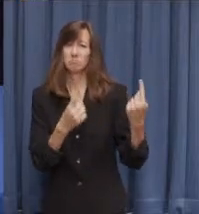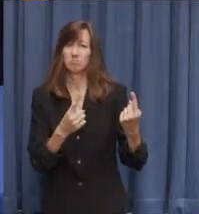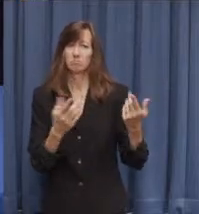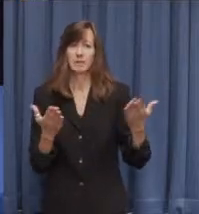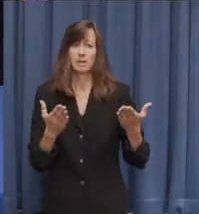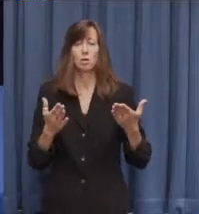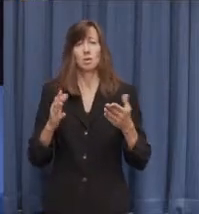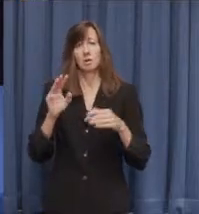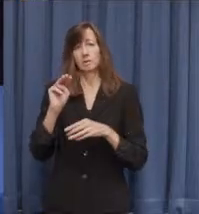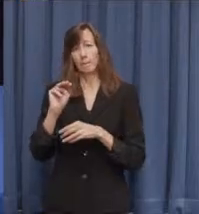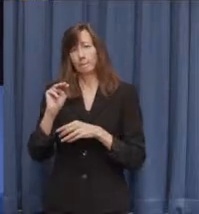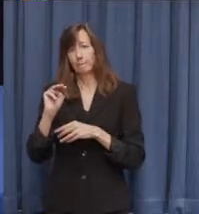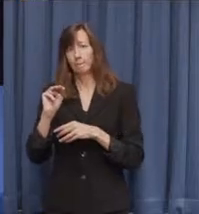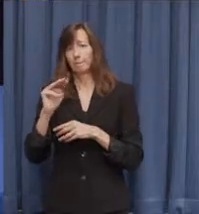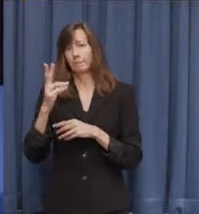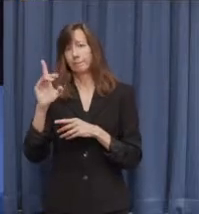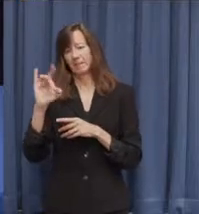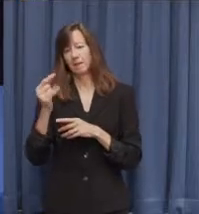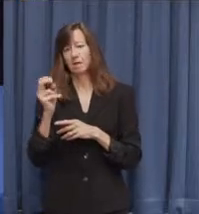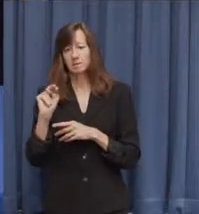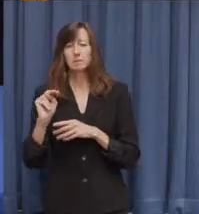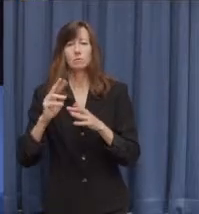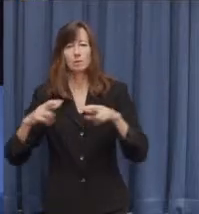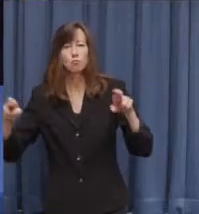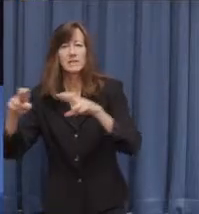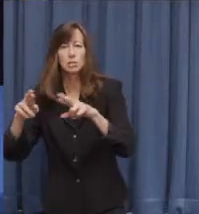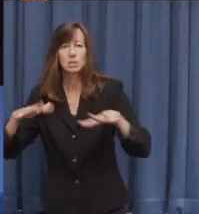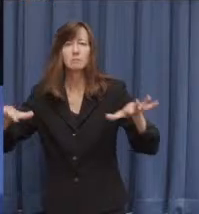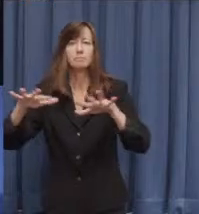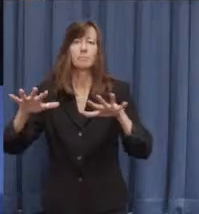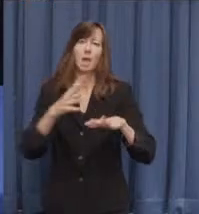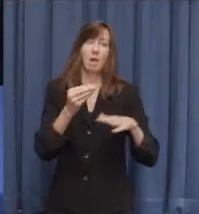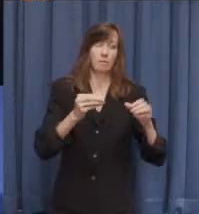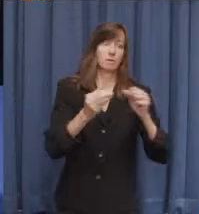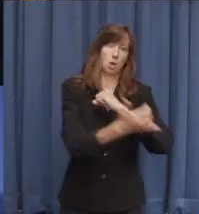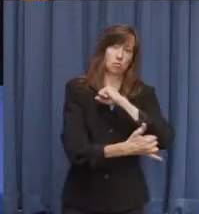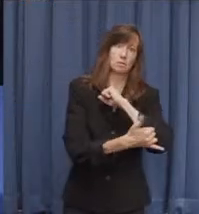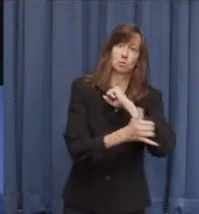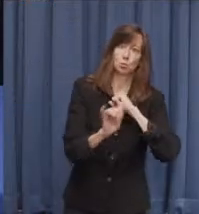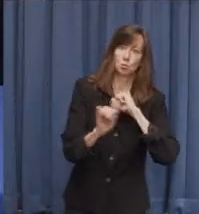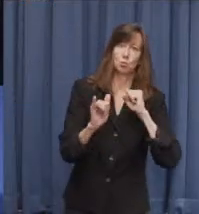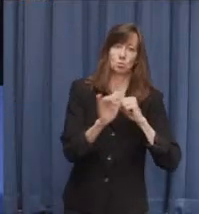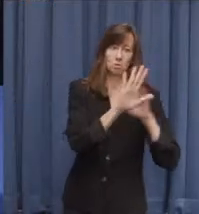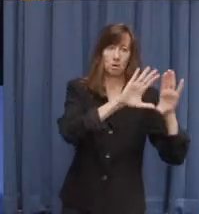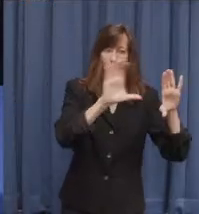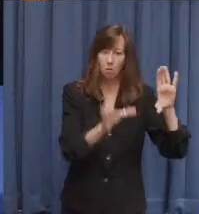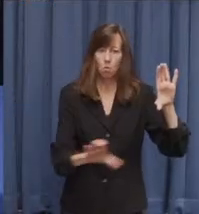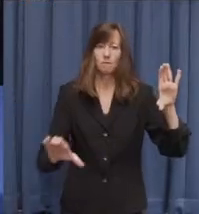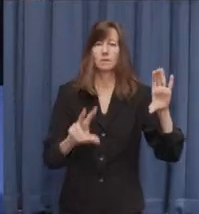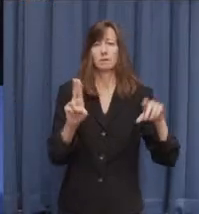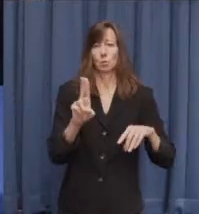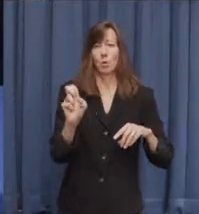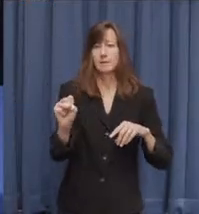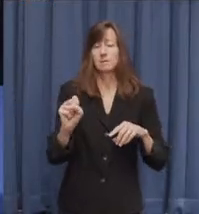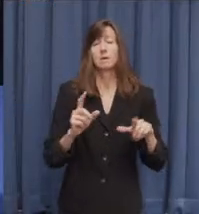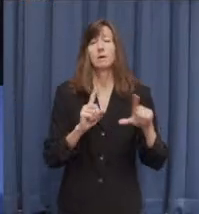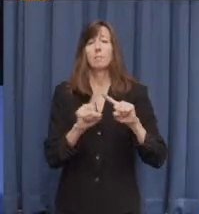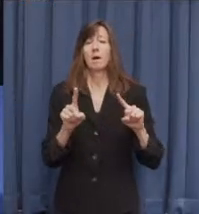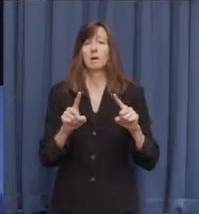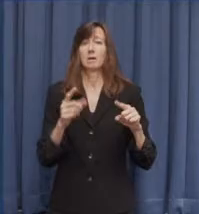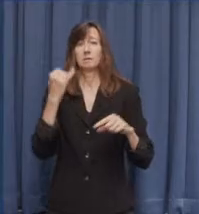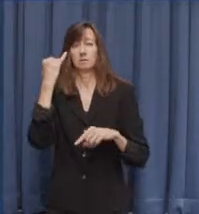of the country, but given the way that viruses operate and without a vaccine, it is very likely that we will see